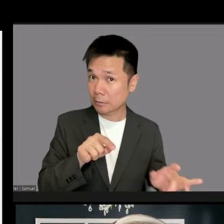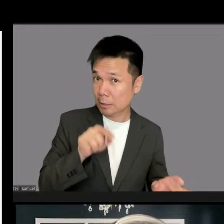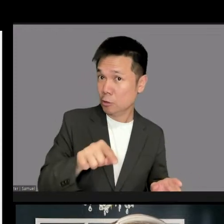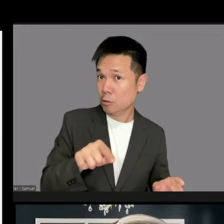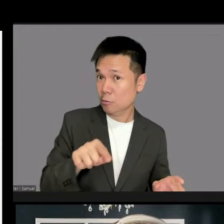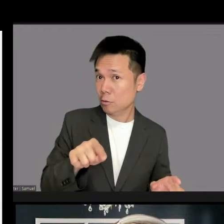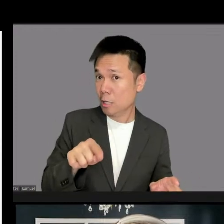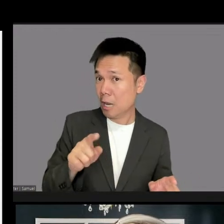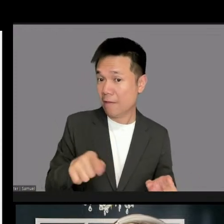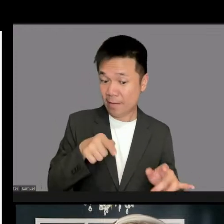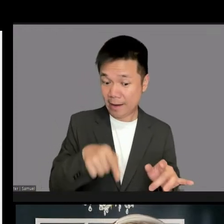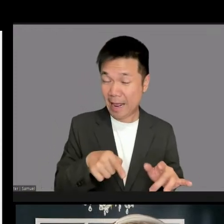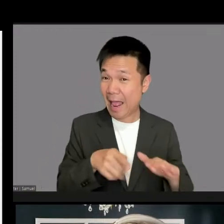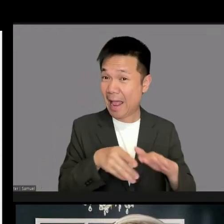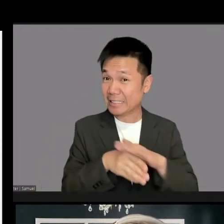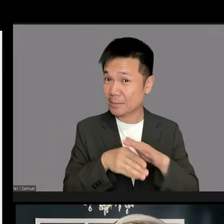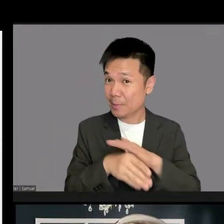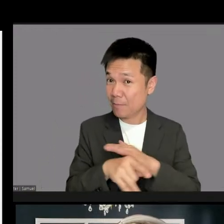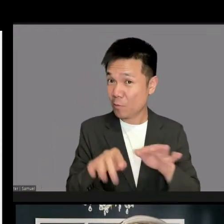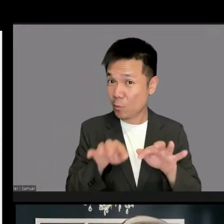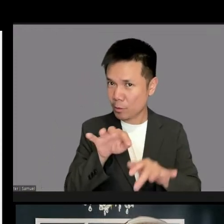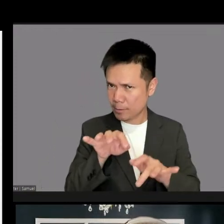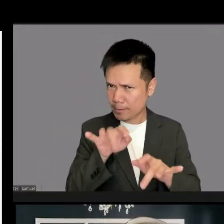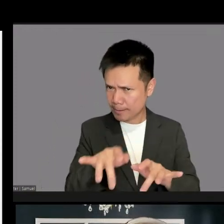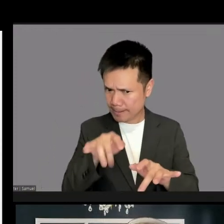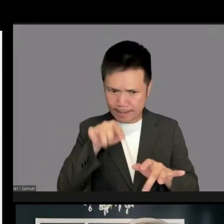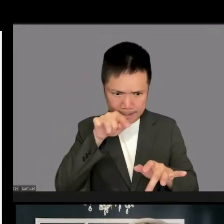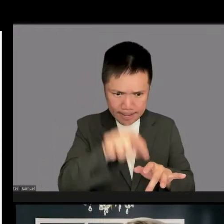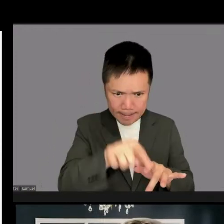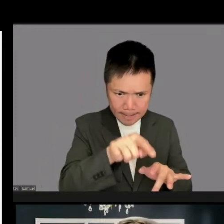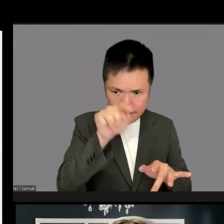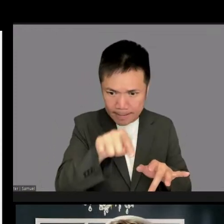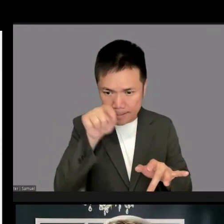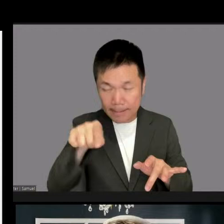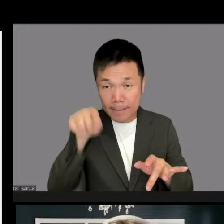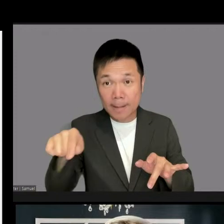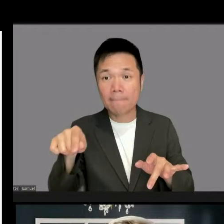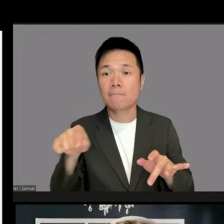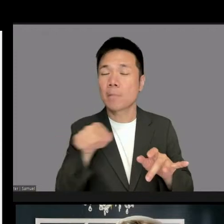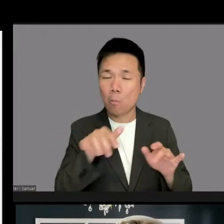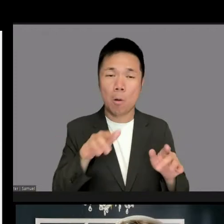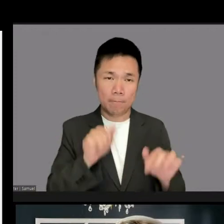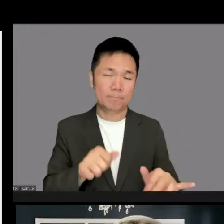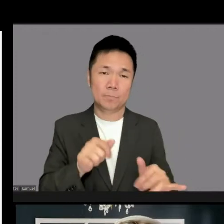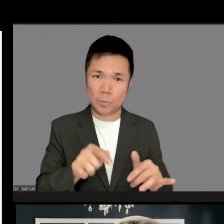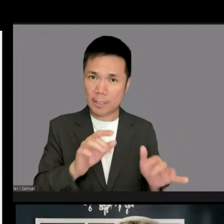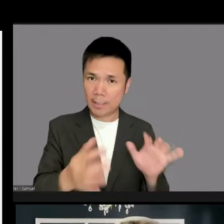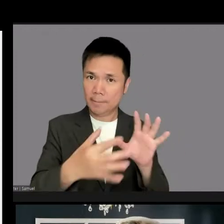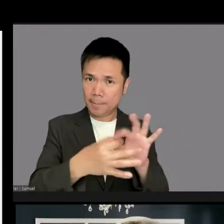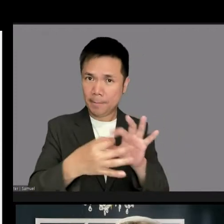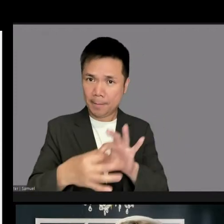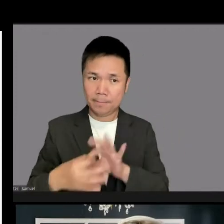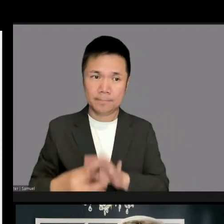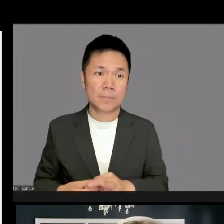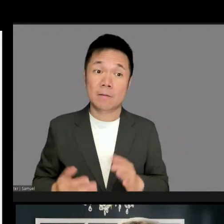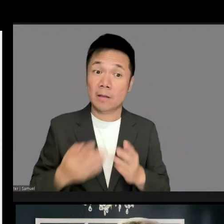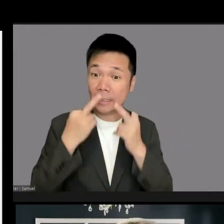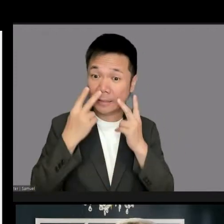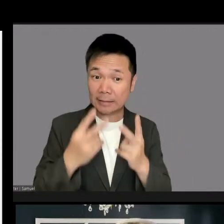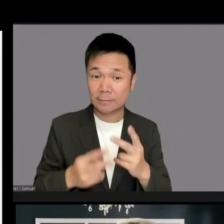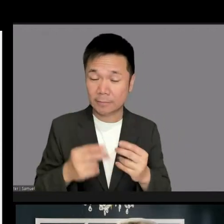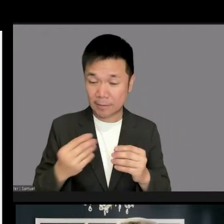keyboard accessibility and you're looking at the different ways that you can navigate a website through your keyboard, you should be seeing a box light